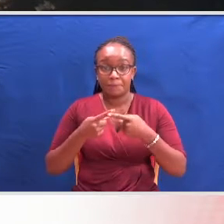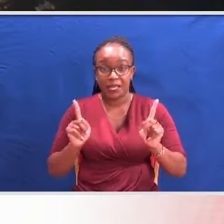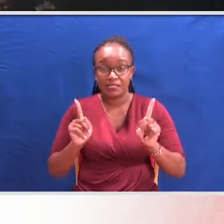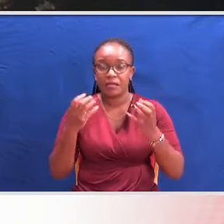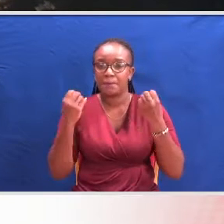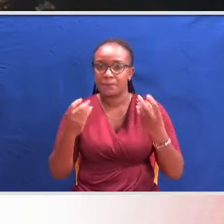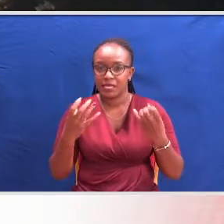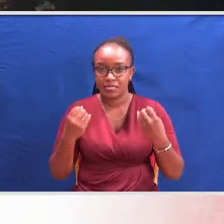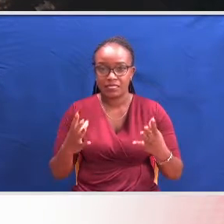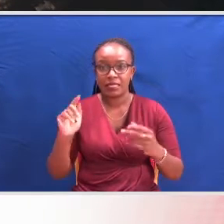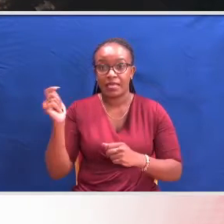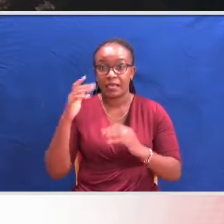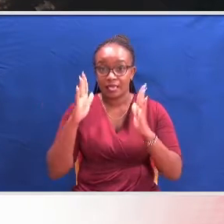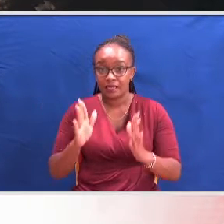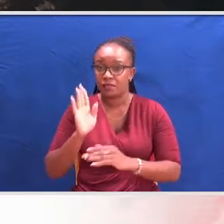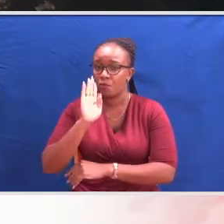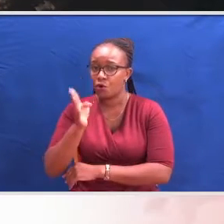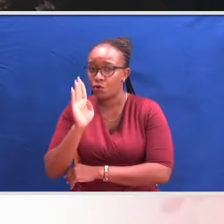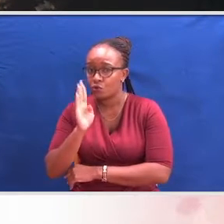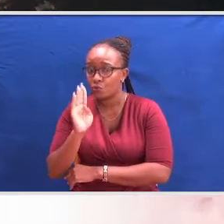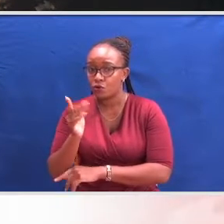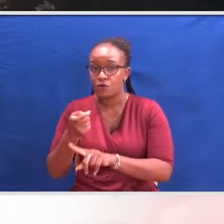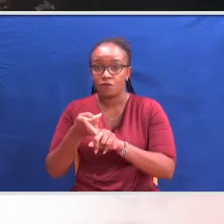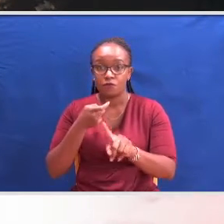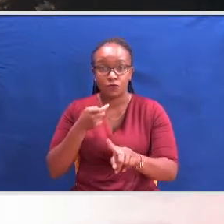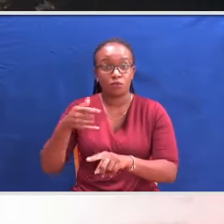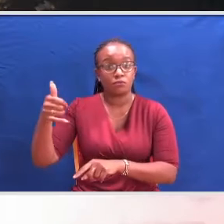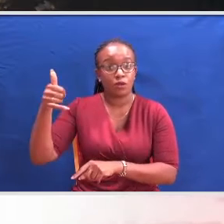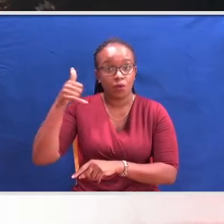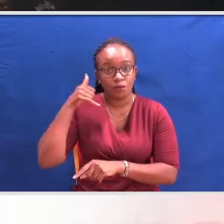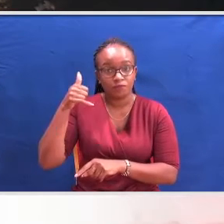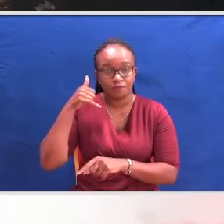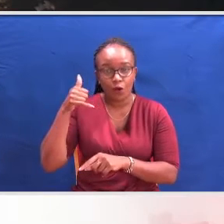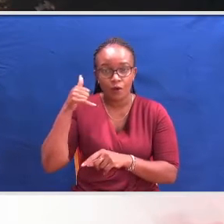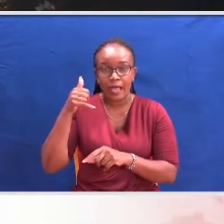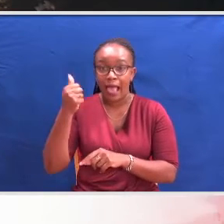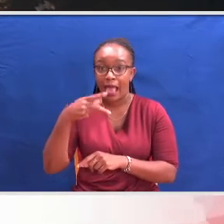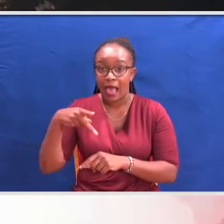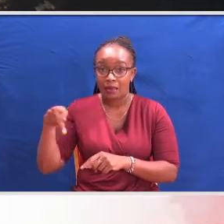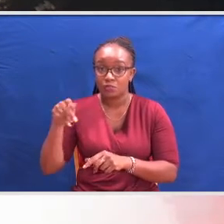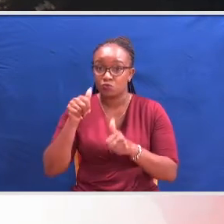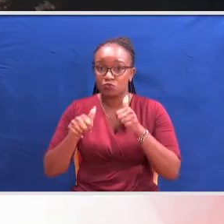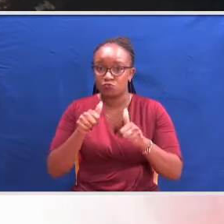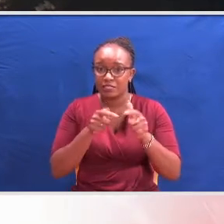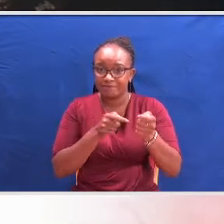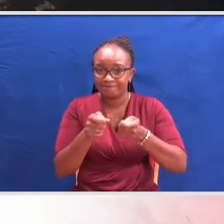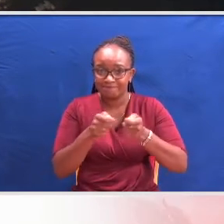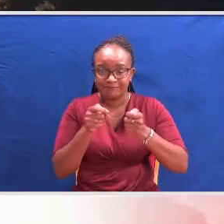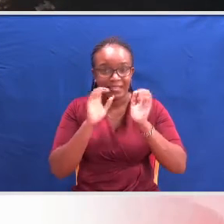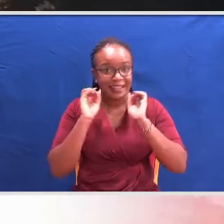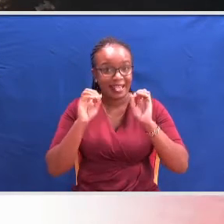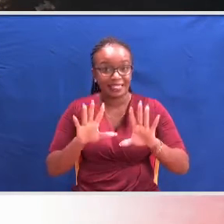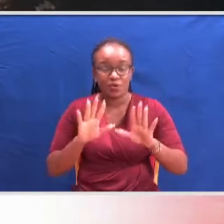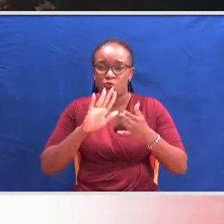borrowing from mobile lending apps and regulated digital platforms and banks without conducting due diligence on